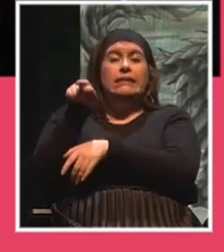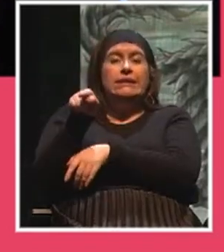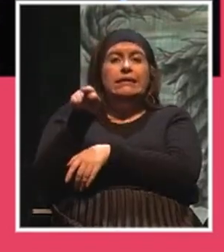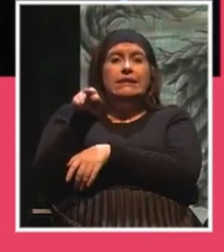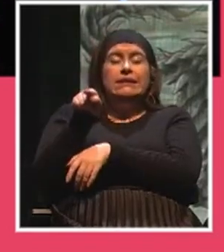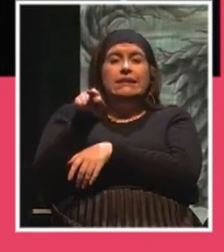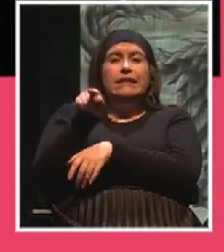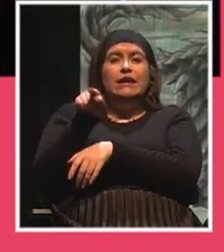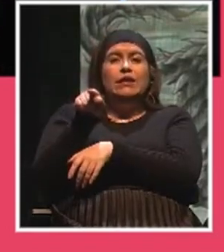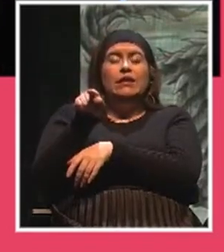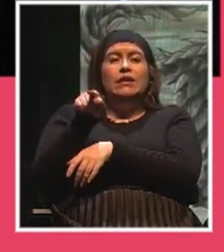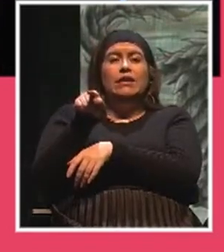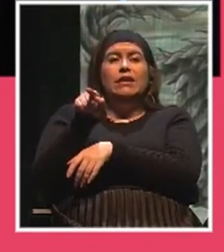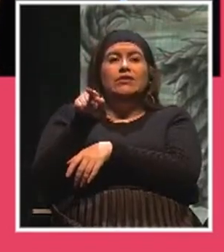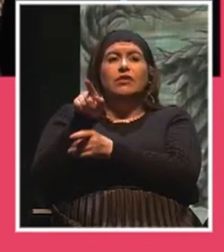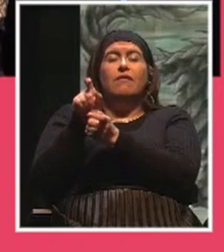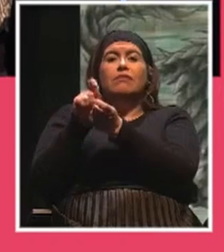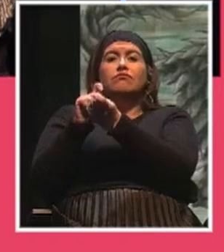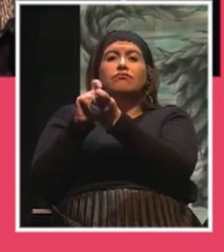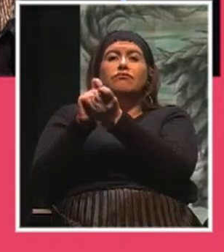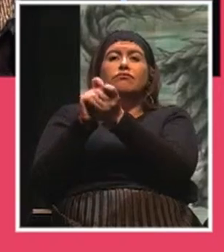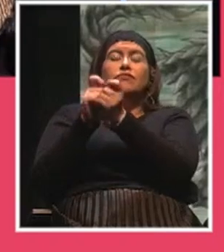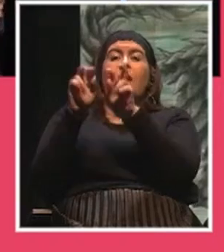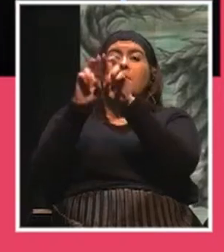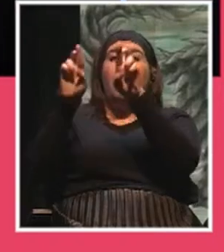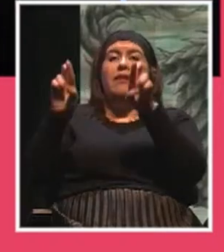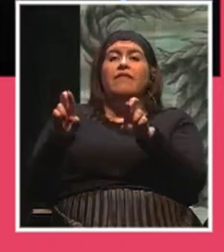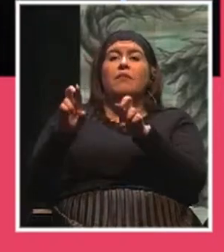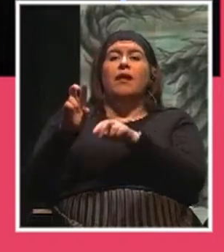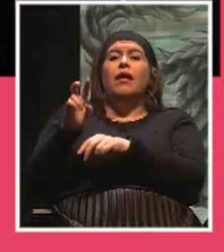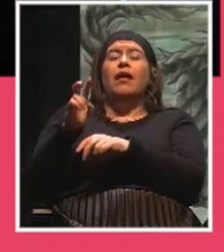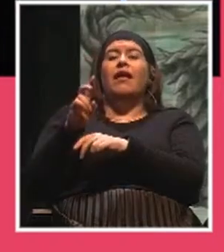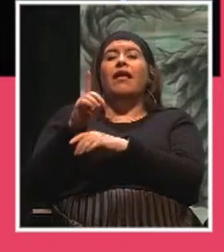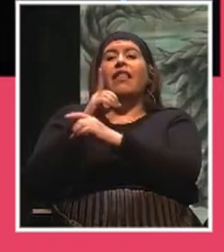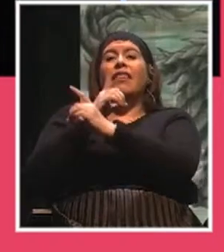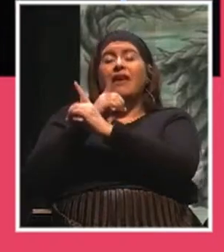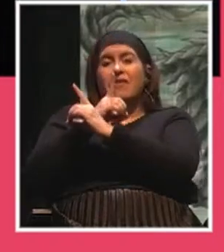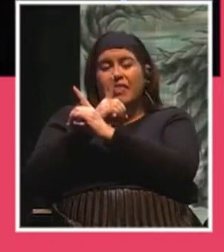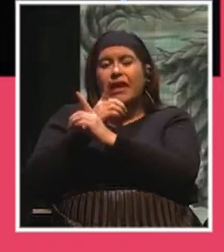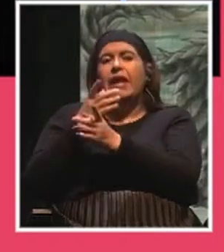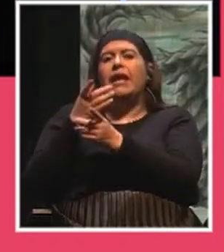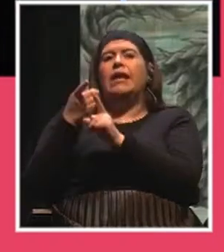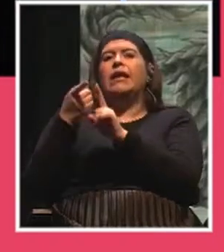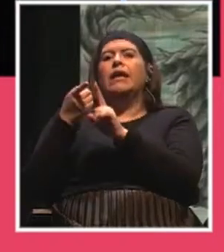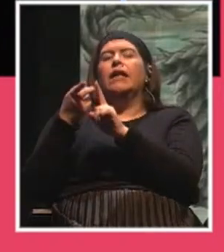website that got you to pick your next DVD in the mail, and they invented